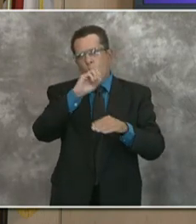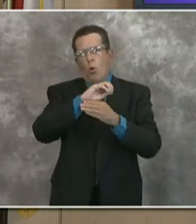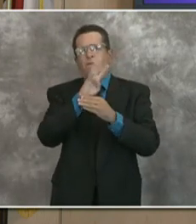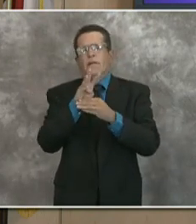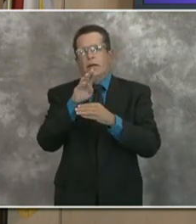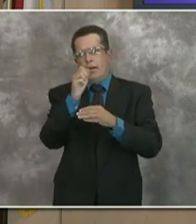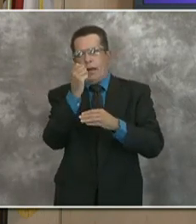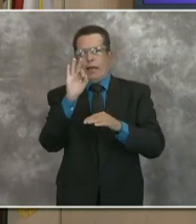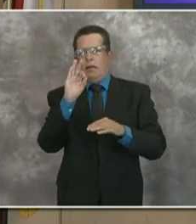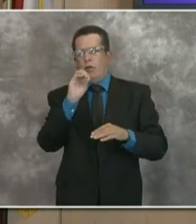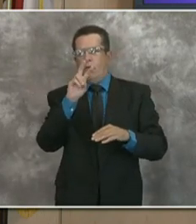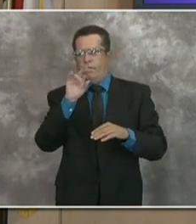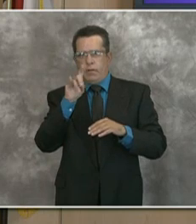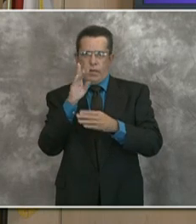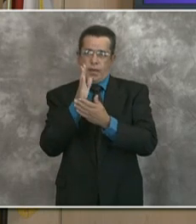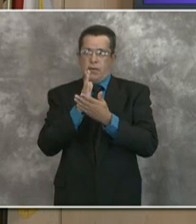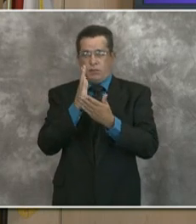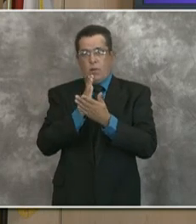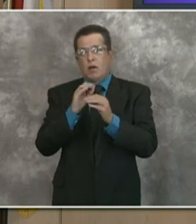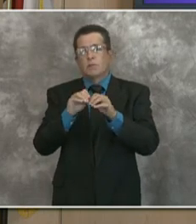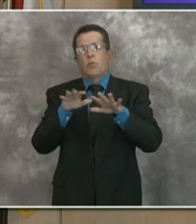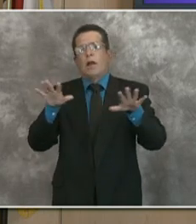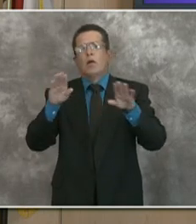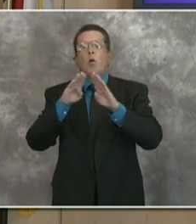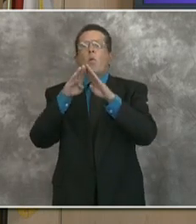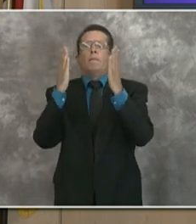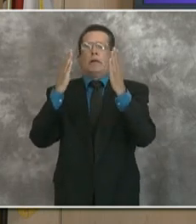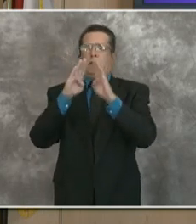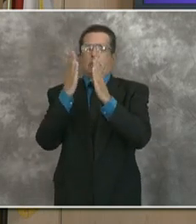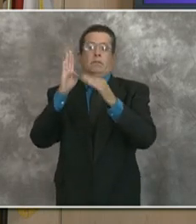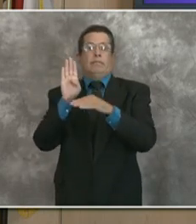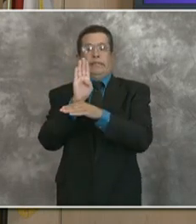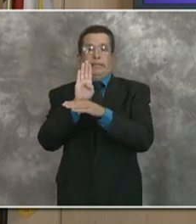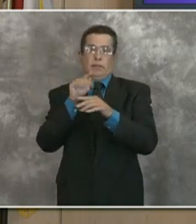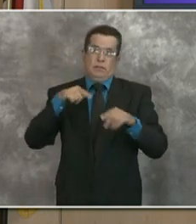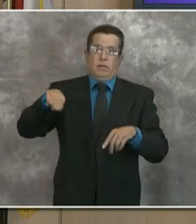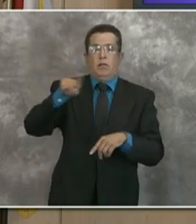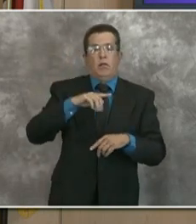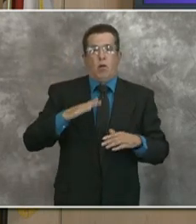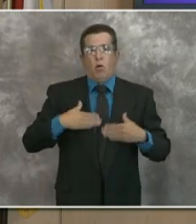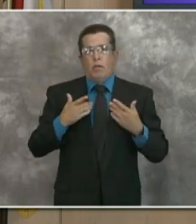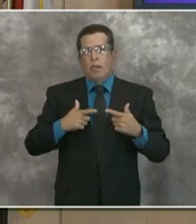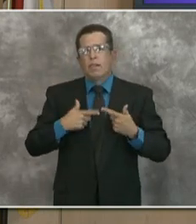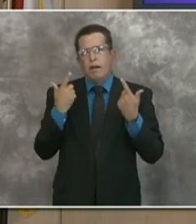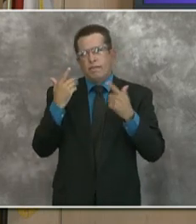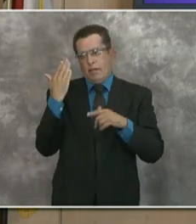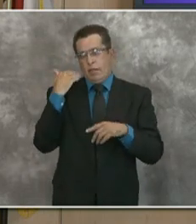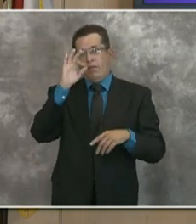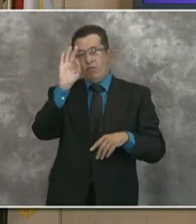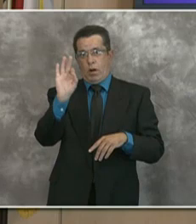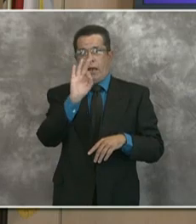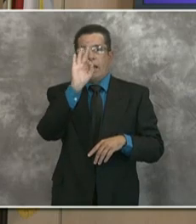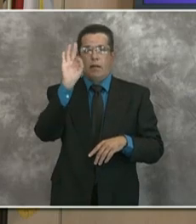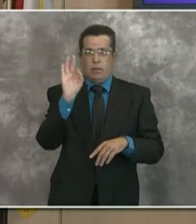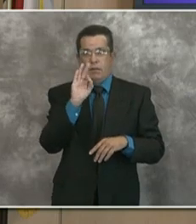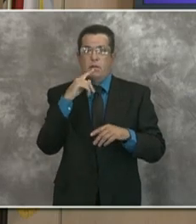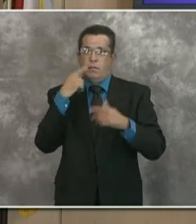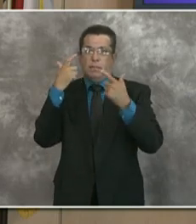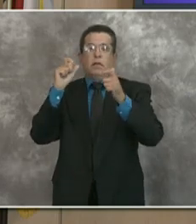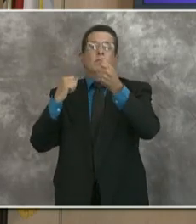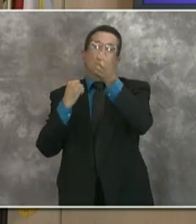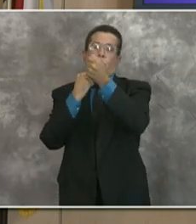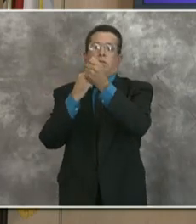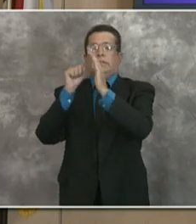COVID-19 and to reopen businesses and segments of our daily life. Last Friday, our efforts got a big boost when the